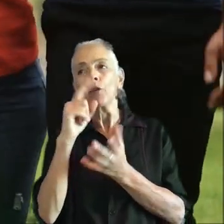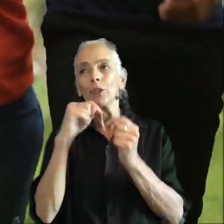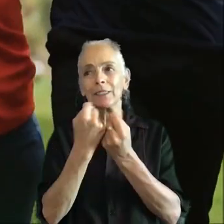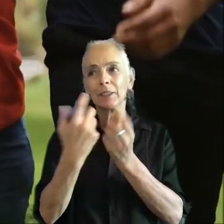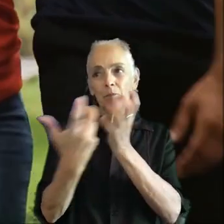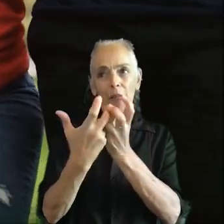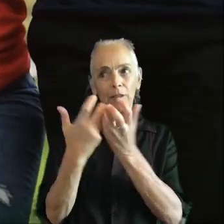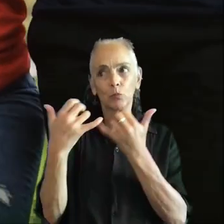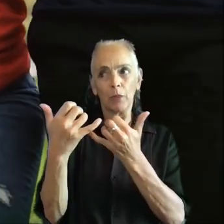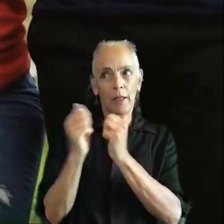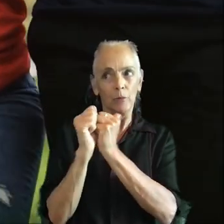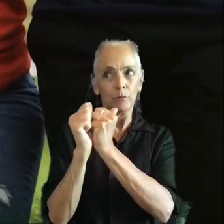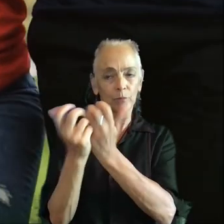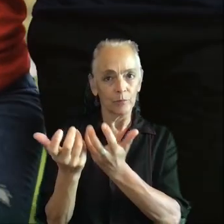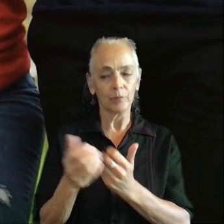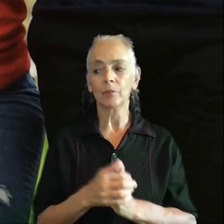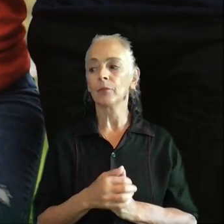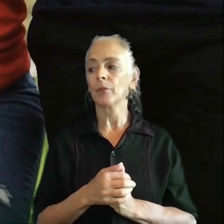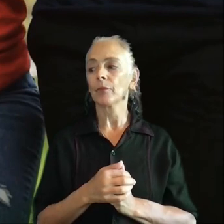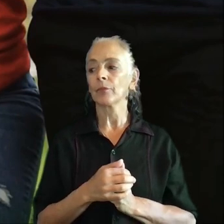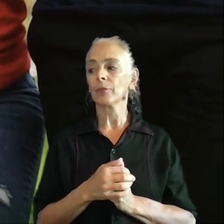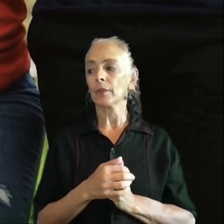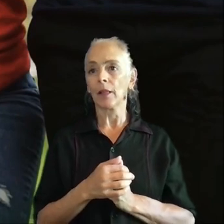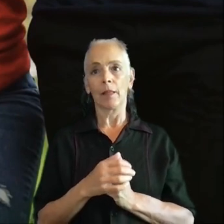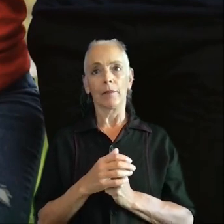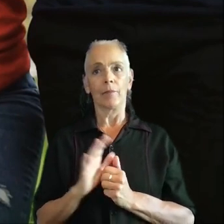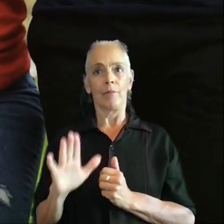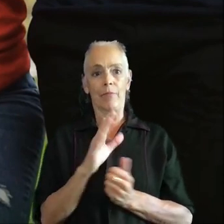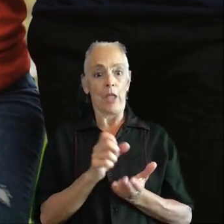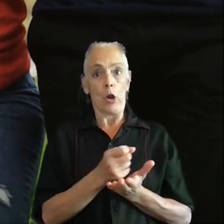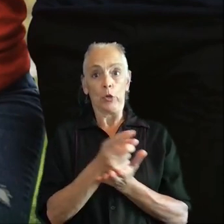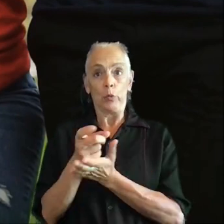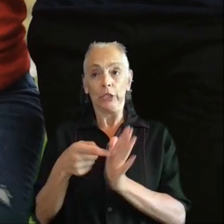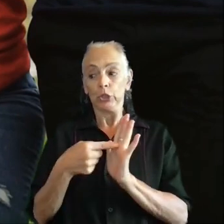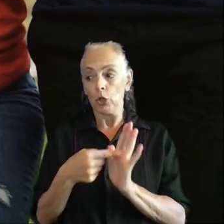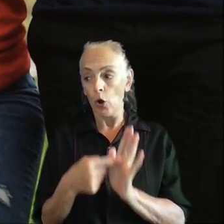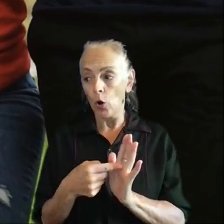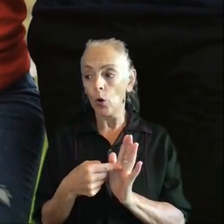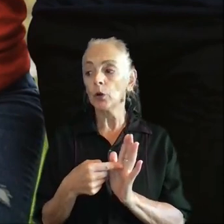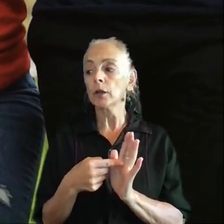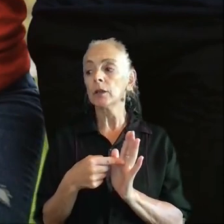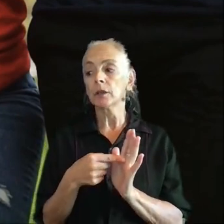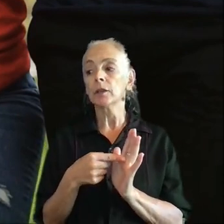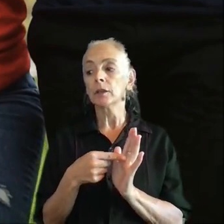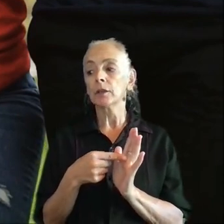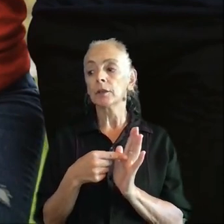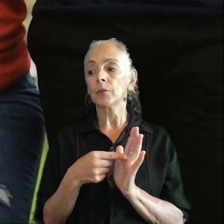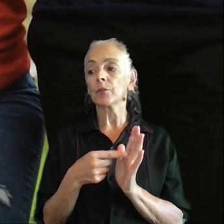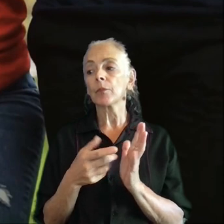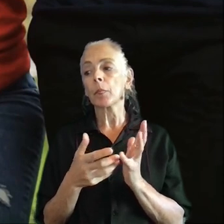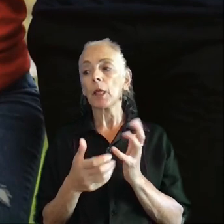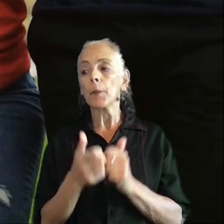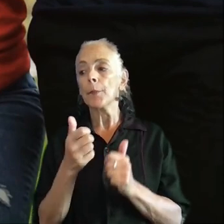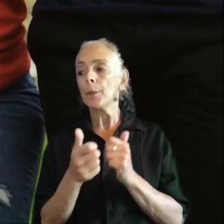with and this twitch showed us that this may take place in a dog fashion